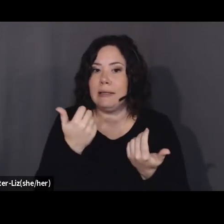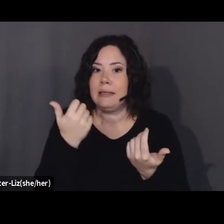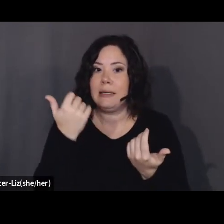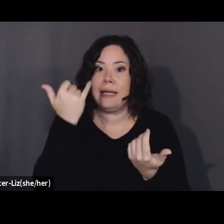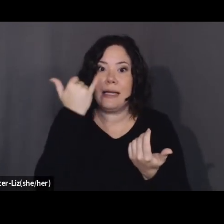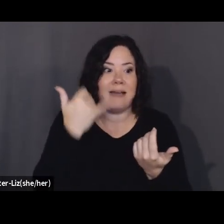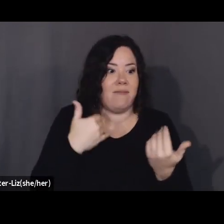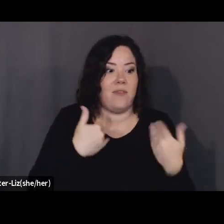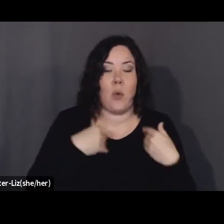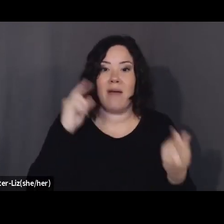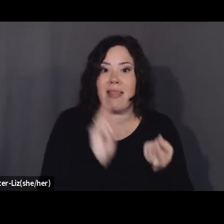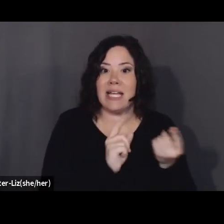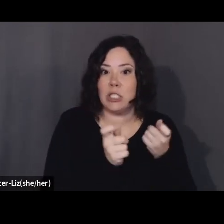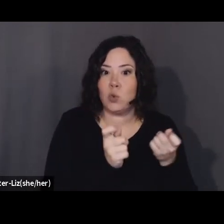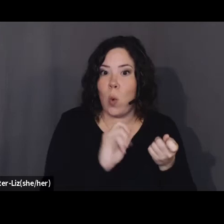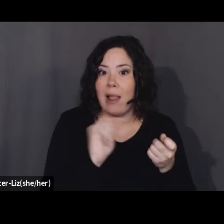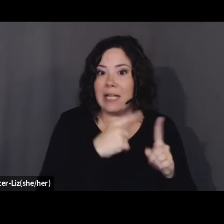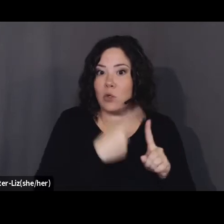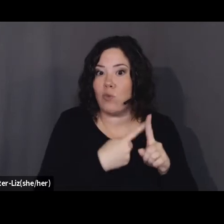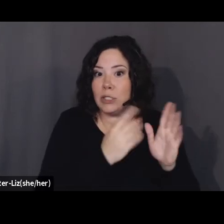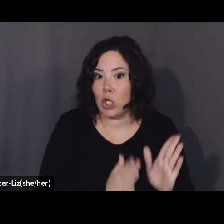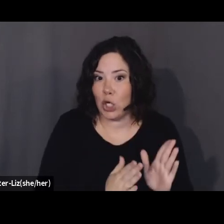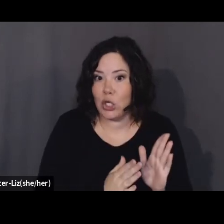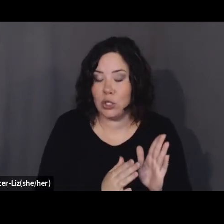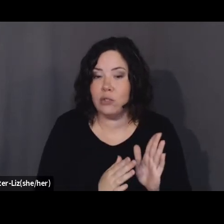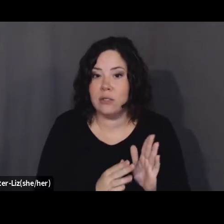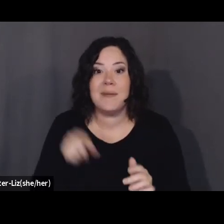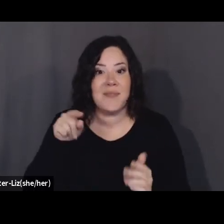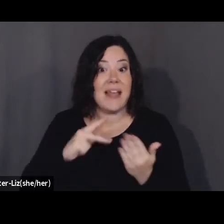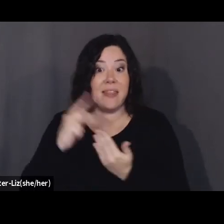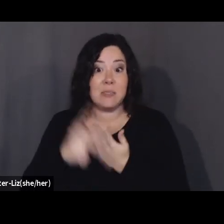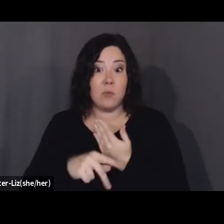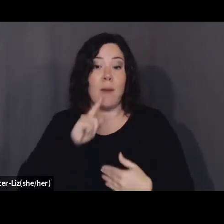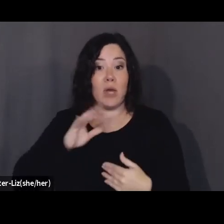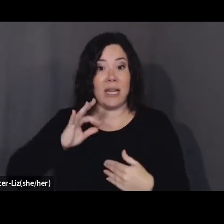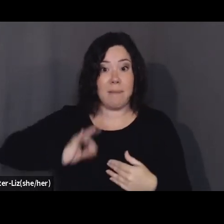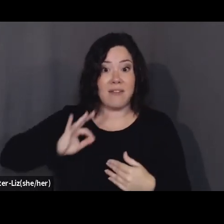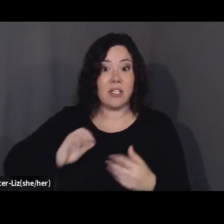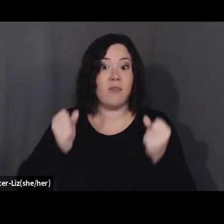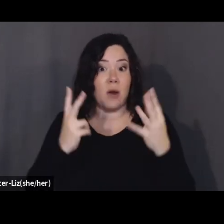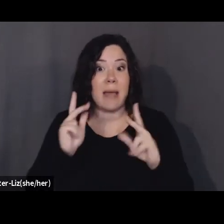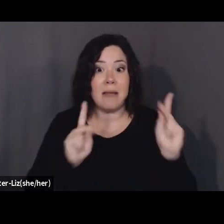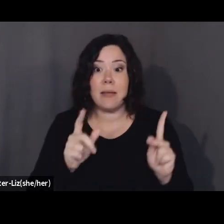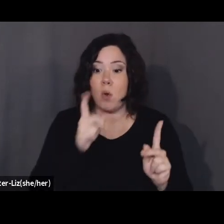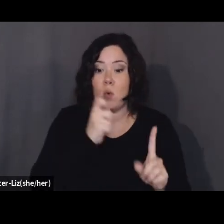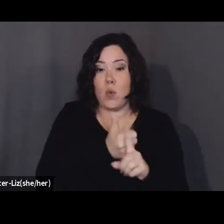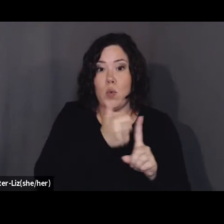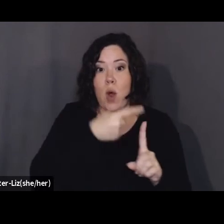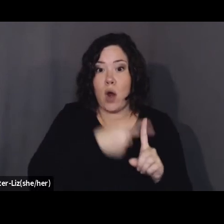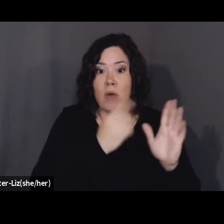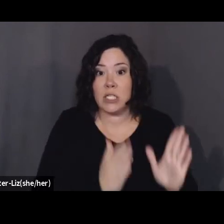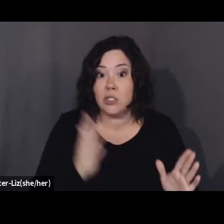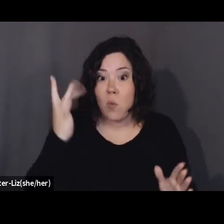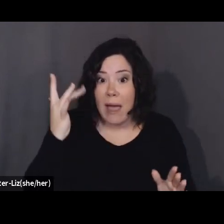control as a renter. This program has been really beneficial for a lot of folks who are renters because many of the items